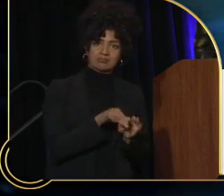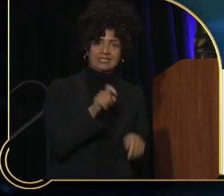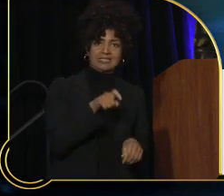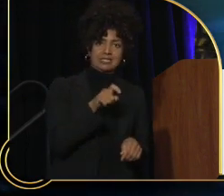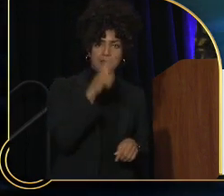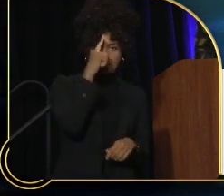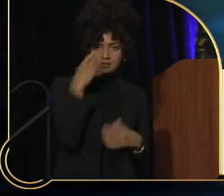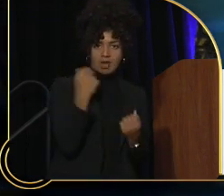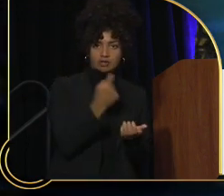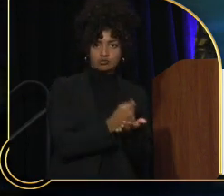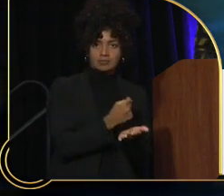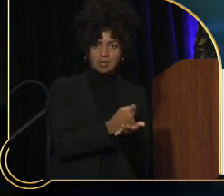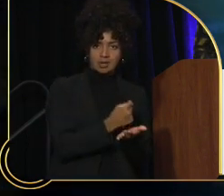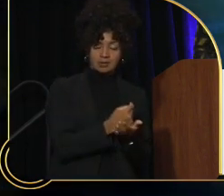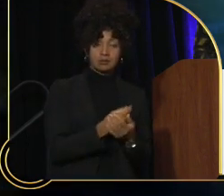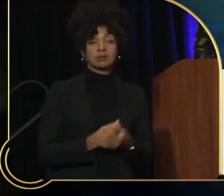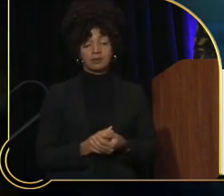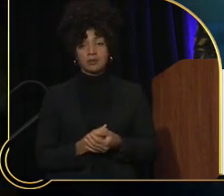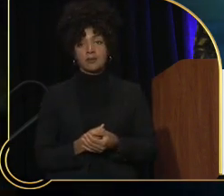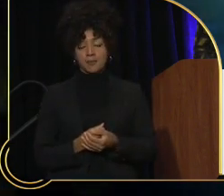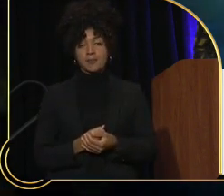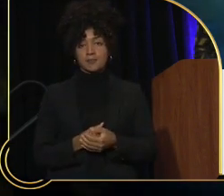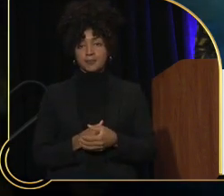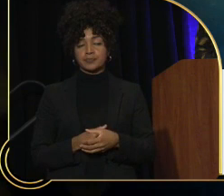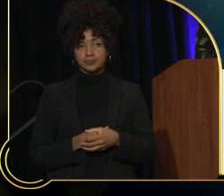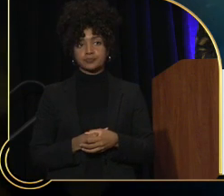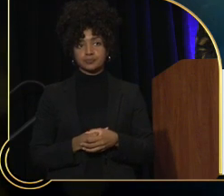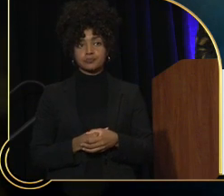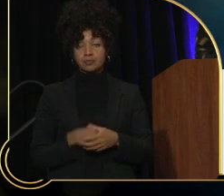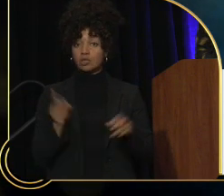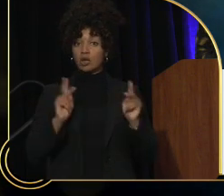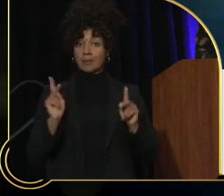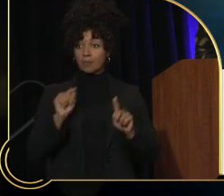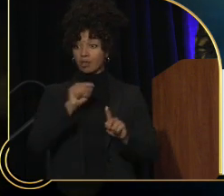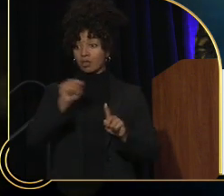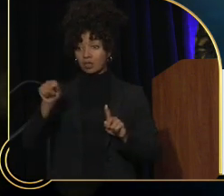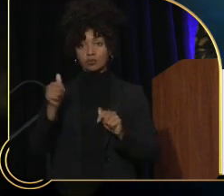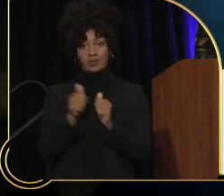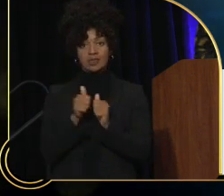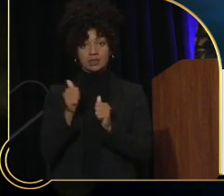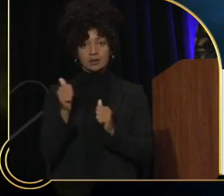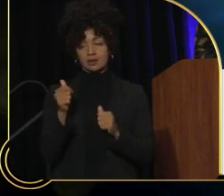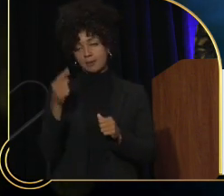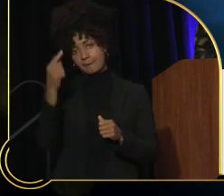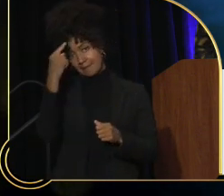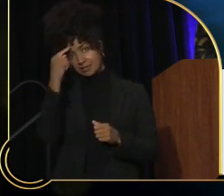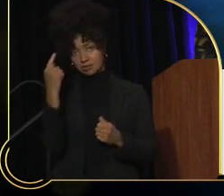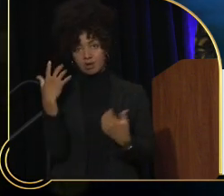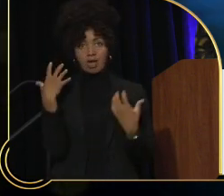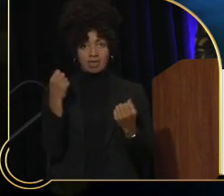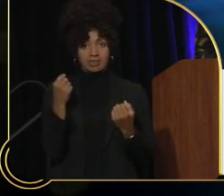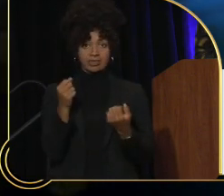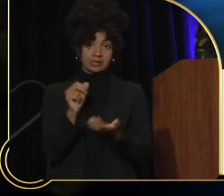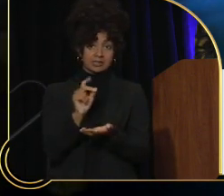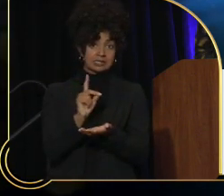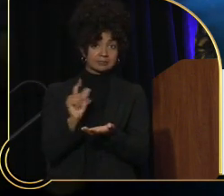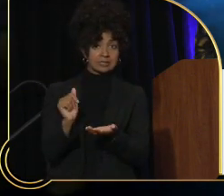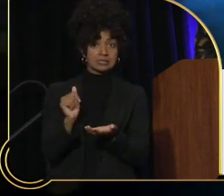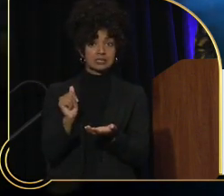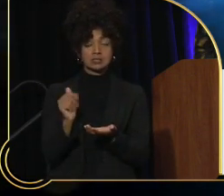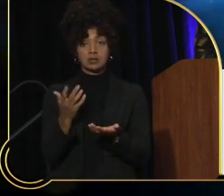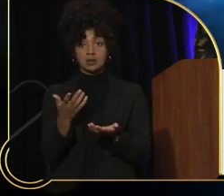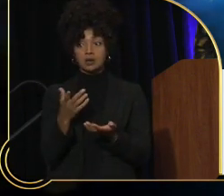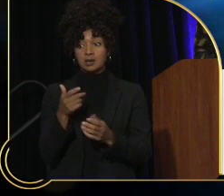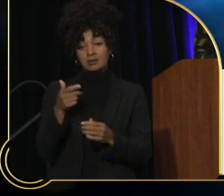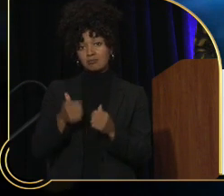And there are people with mental health disabilities, disproportionately black and brown people, who are being killed by the police